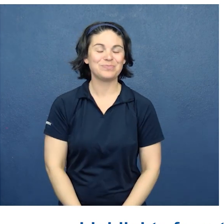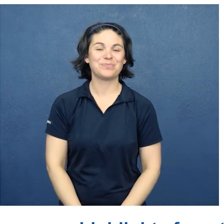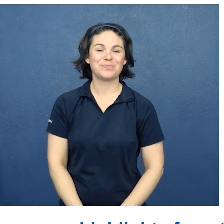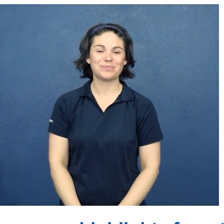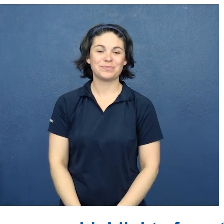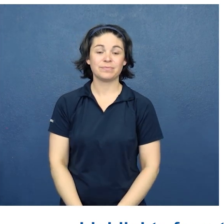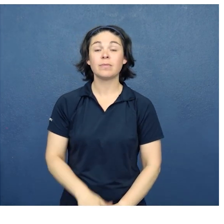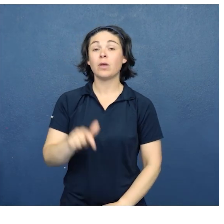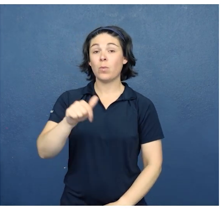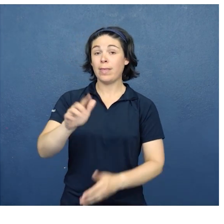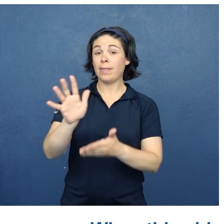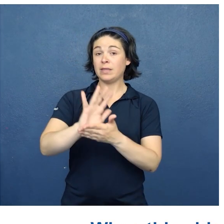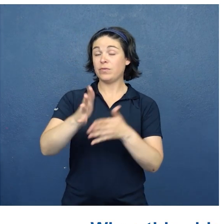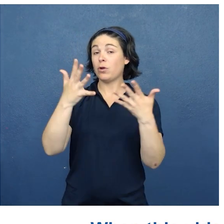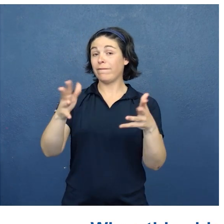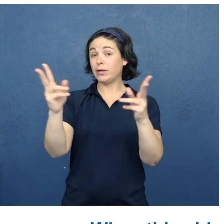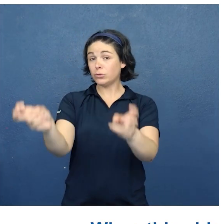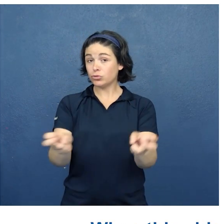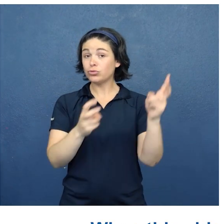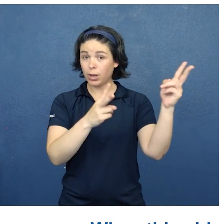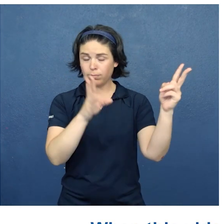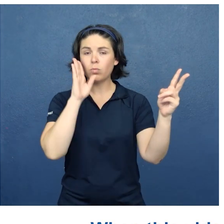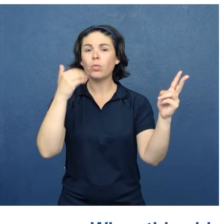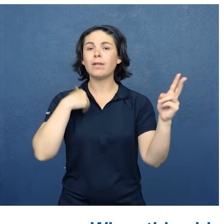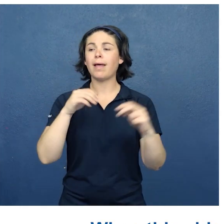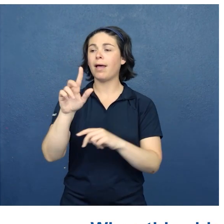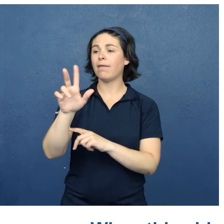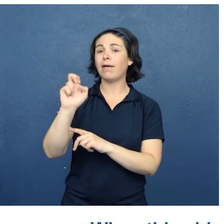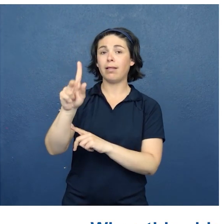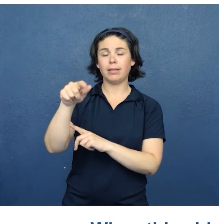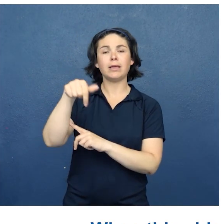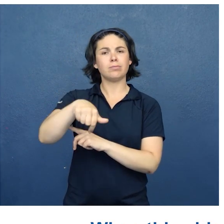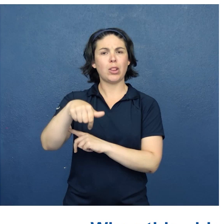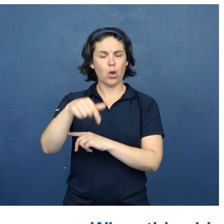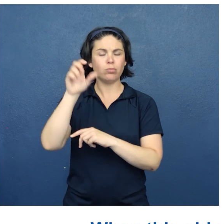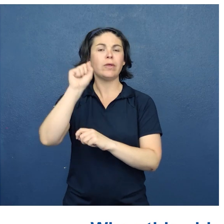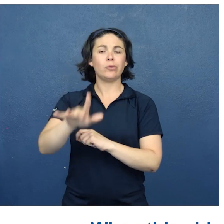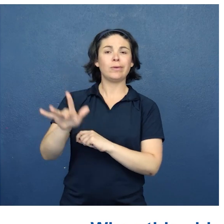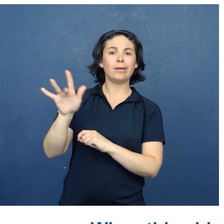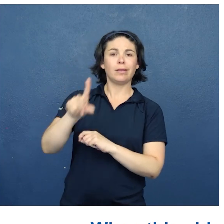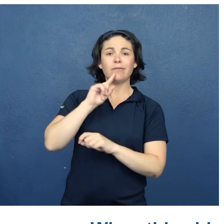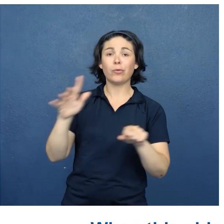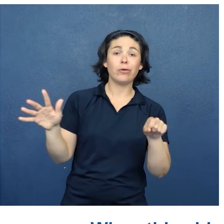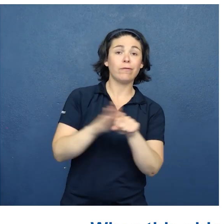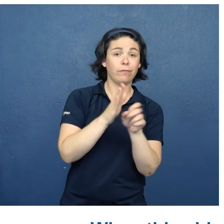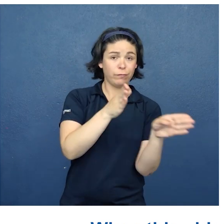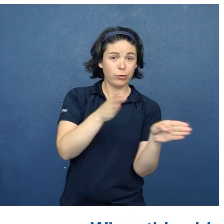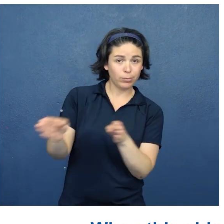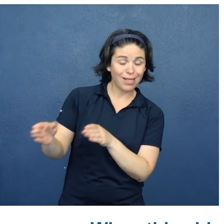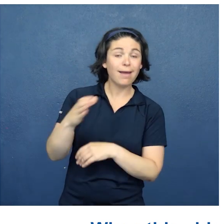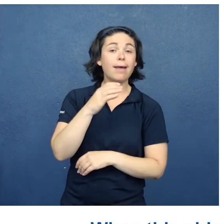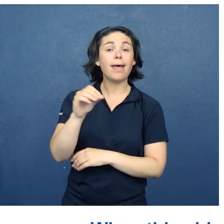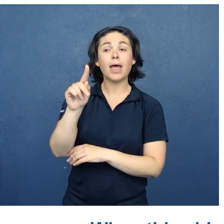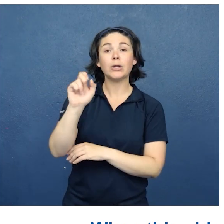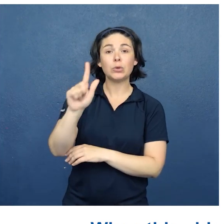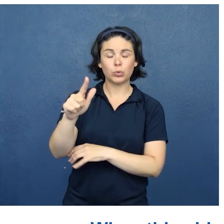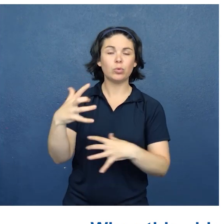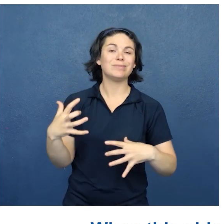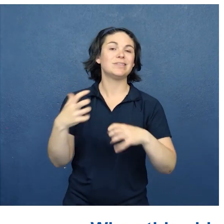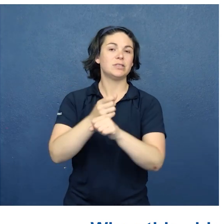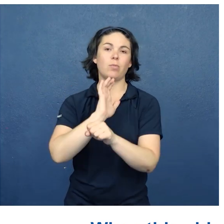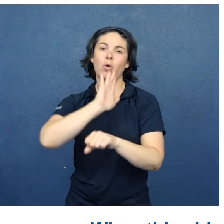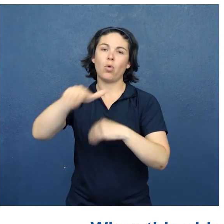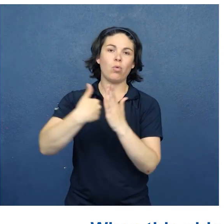like yours. When this video is posted, it will include a link to the entire draft plan and to a toolkit of plan